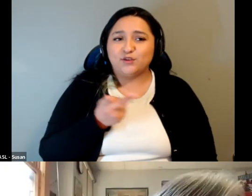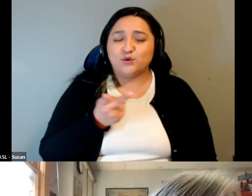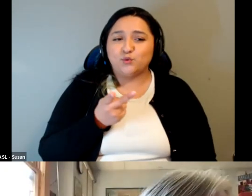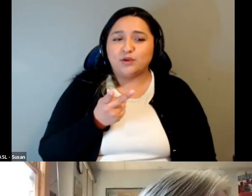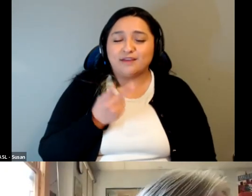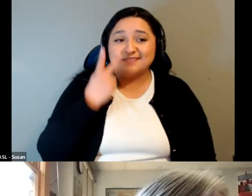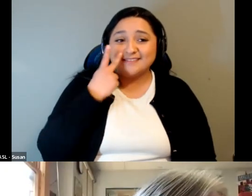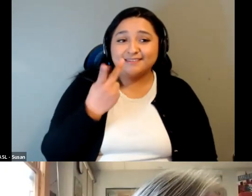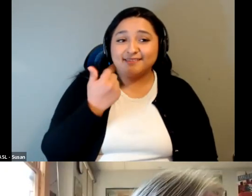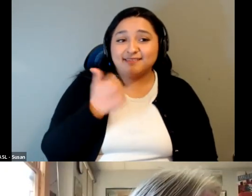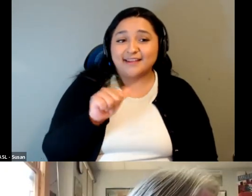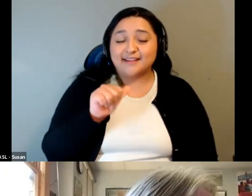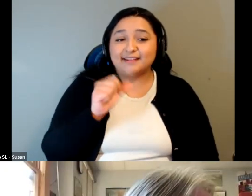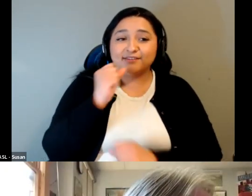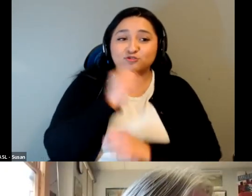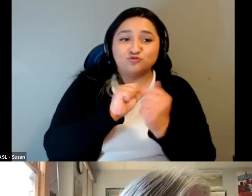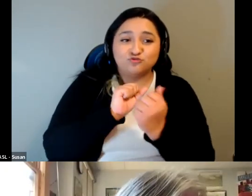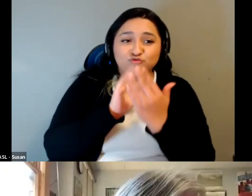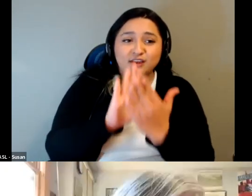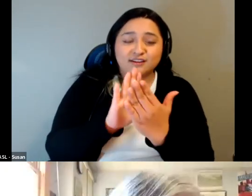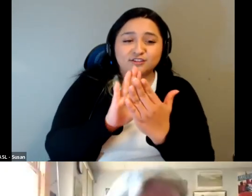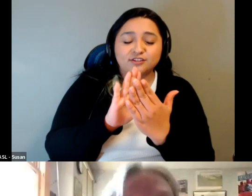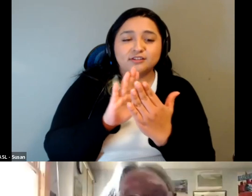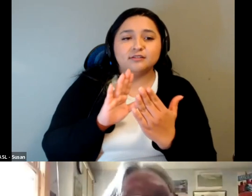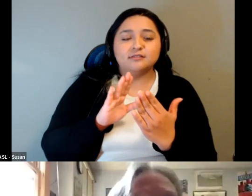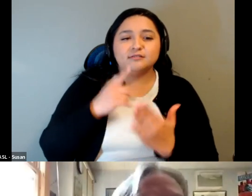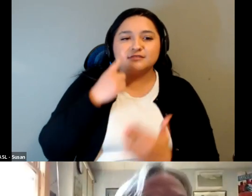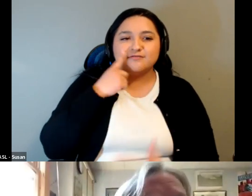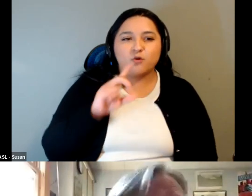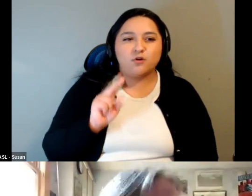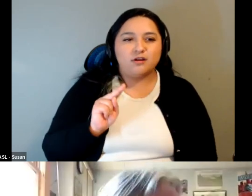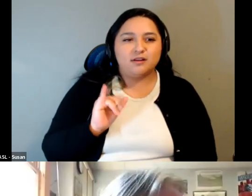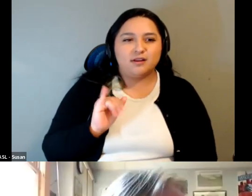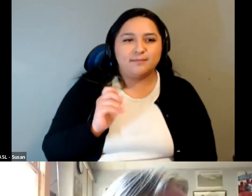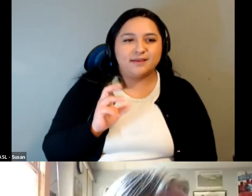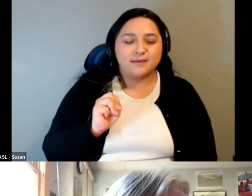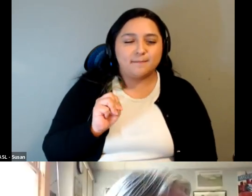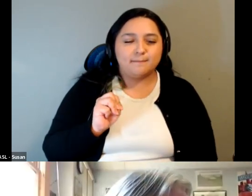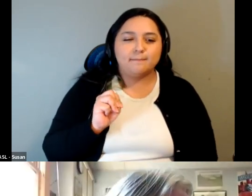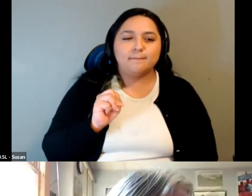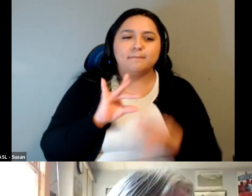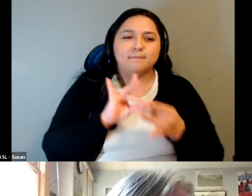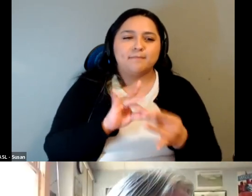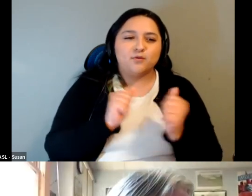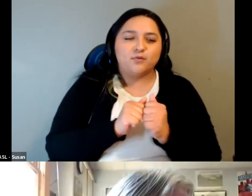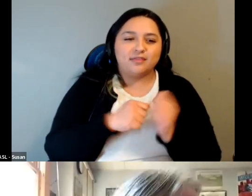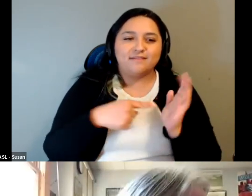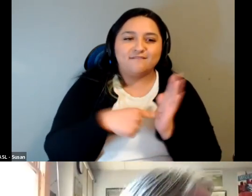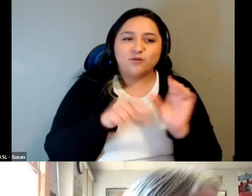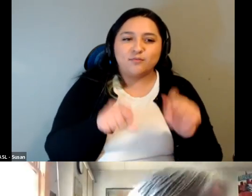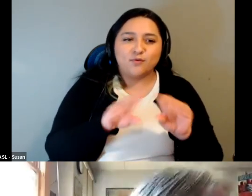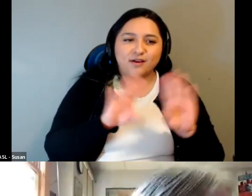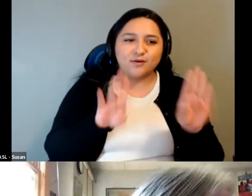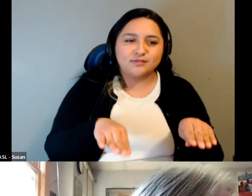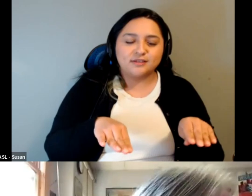in the development of affordable housing, in our spaces specifically, we're facing this with overdose prevention centers. A lot of people